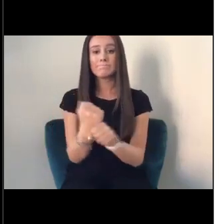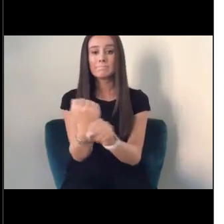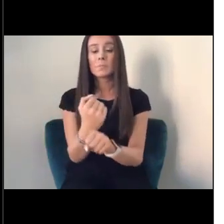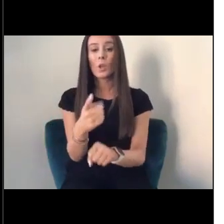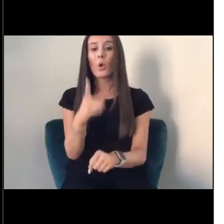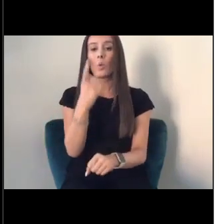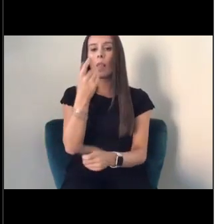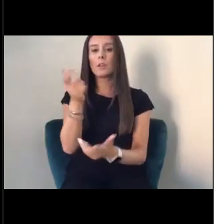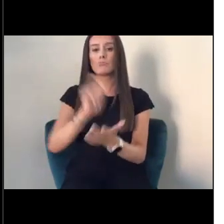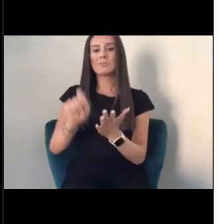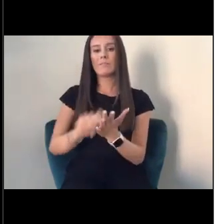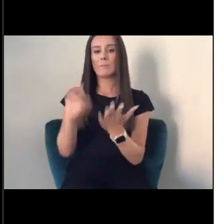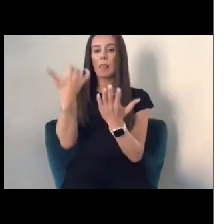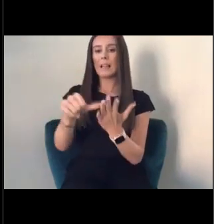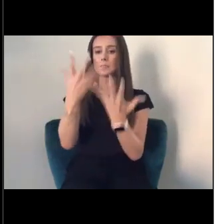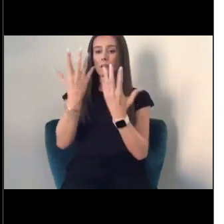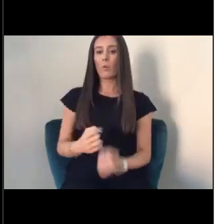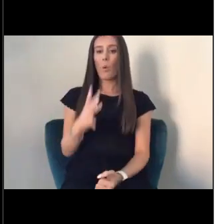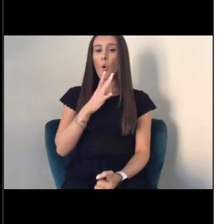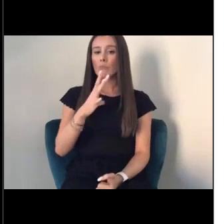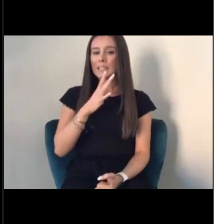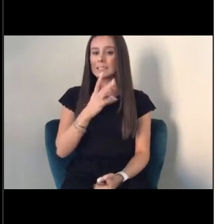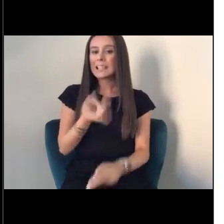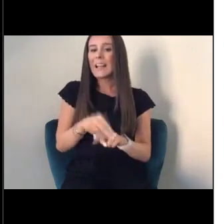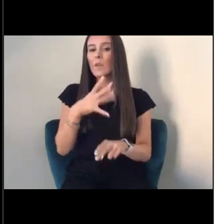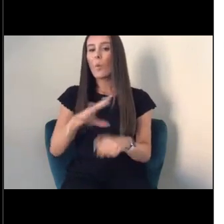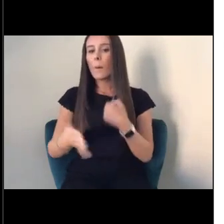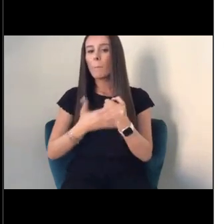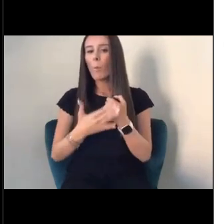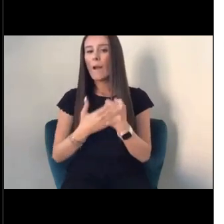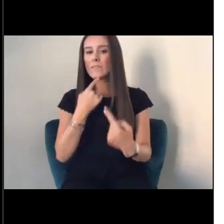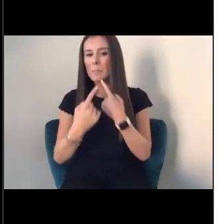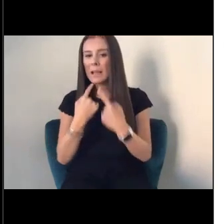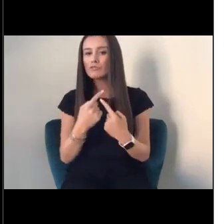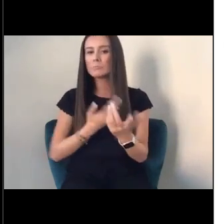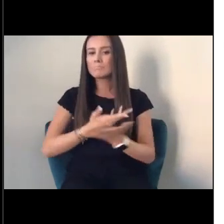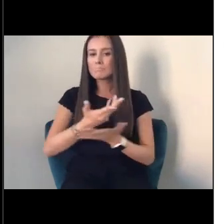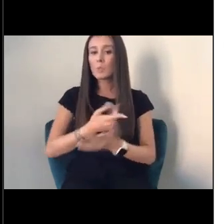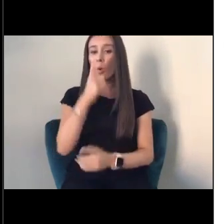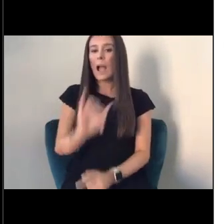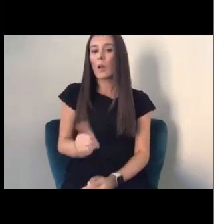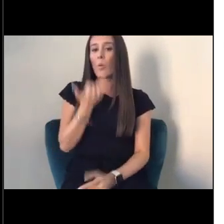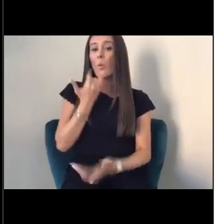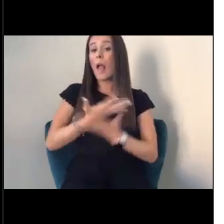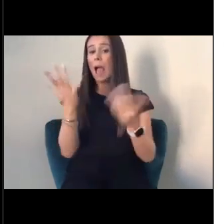letter, please feel free to give us a call to discuss it on 0300